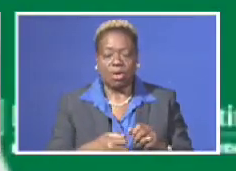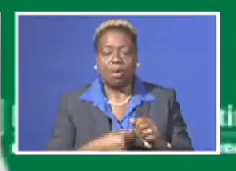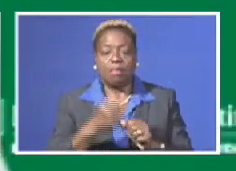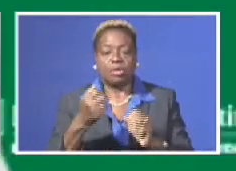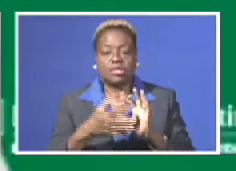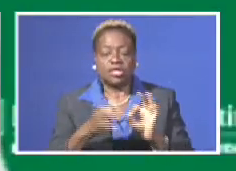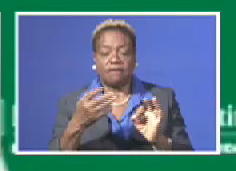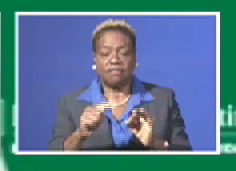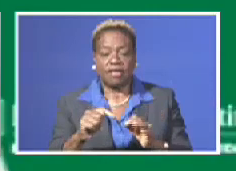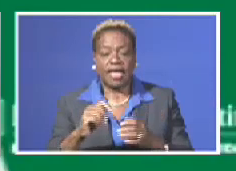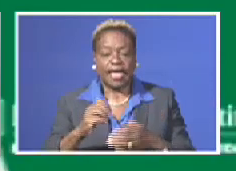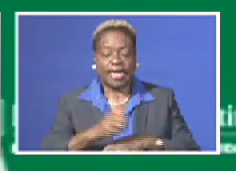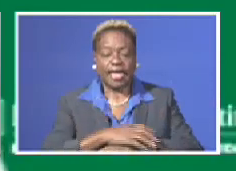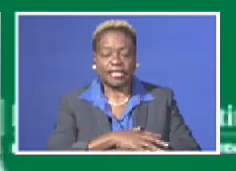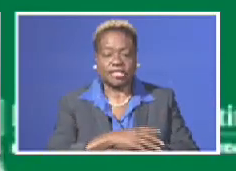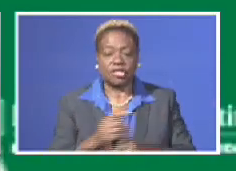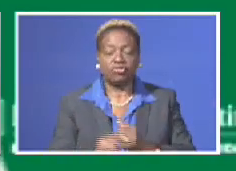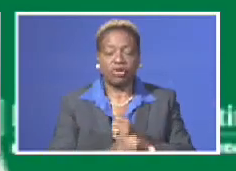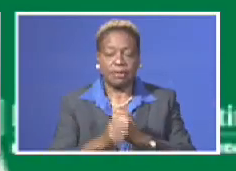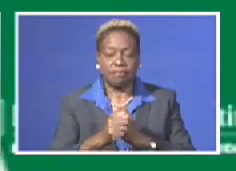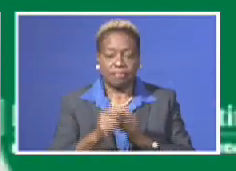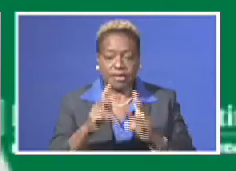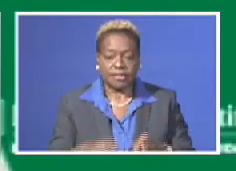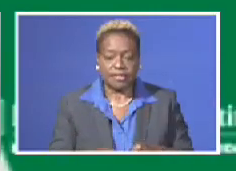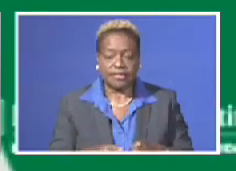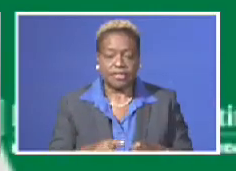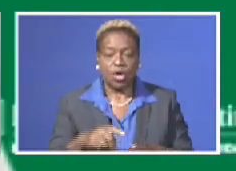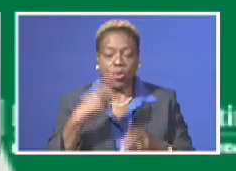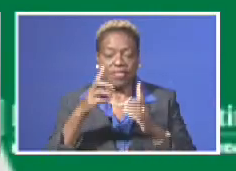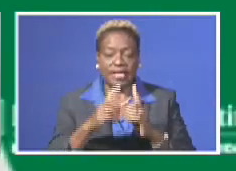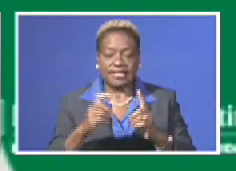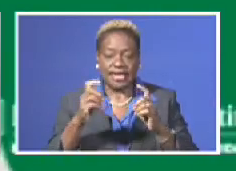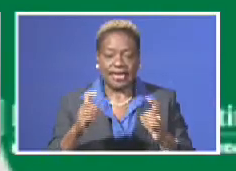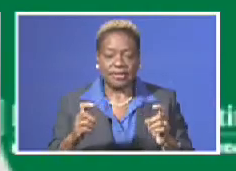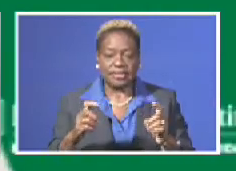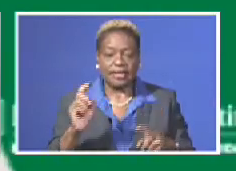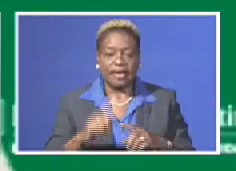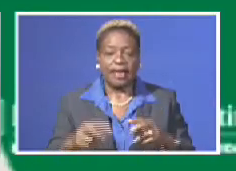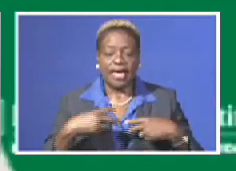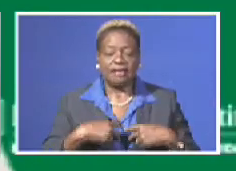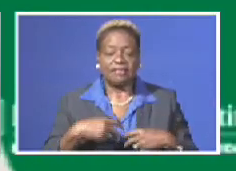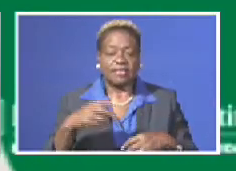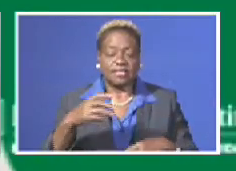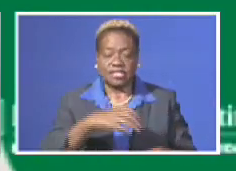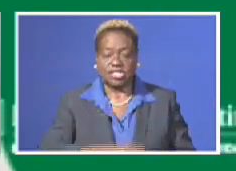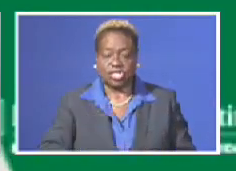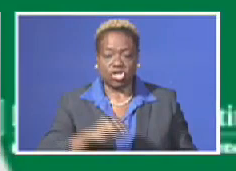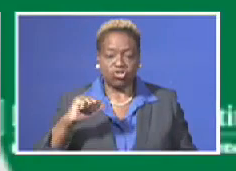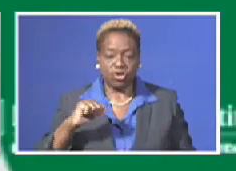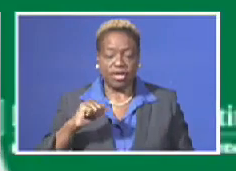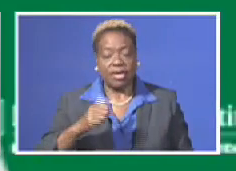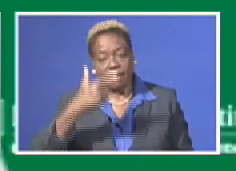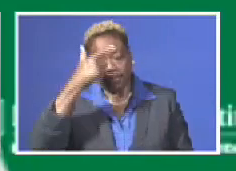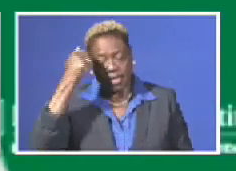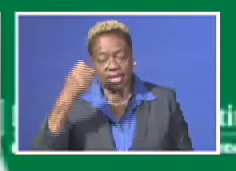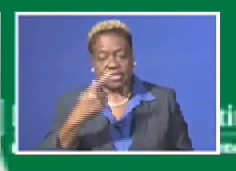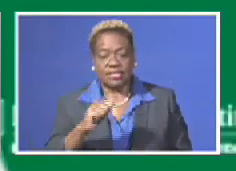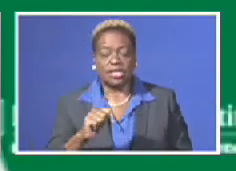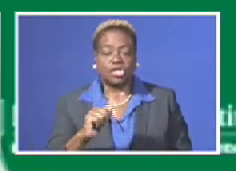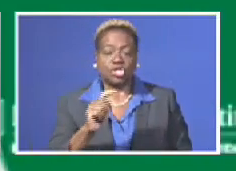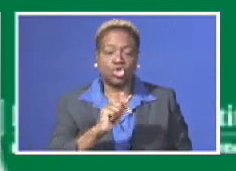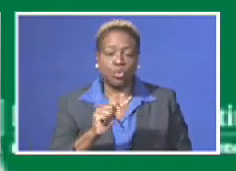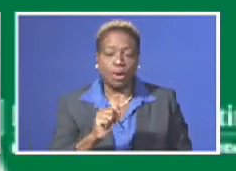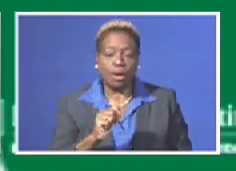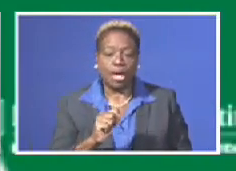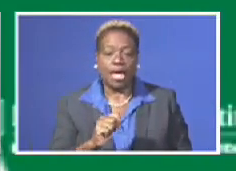they're diagnosed, are not able to successfully have surgery, in part because the tumor is routinely too advanced